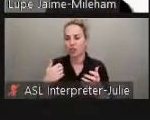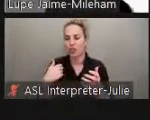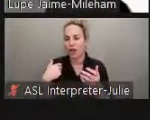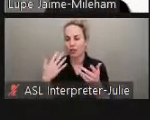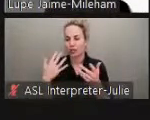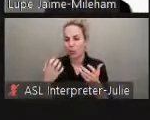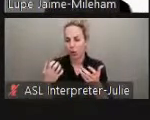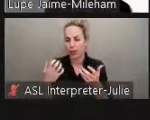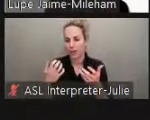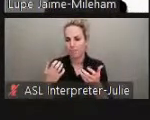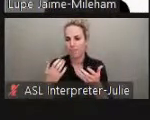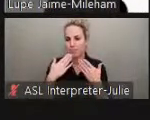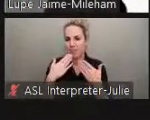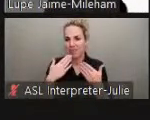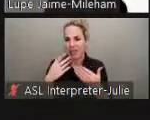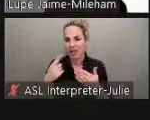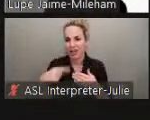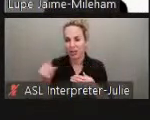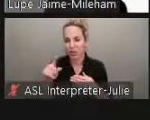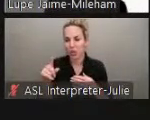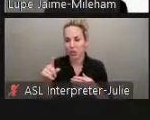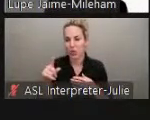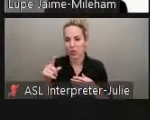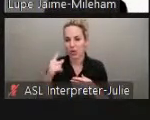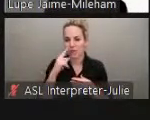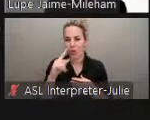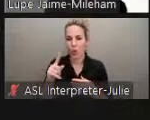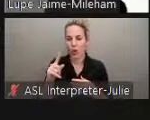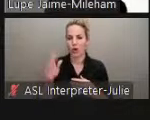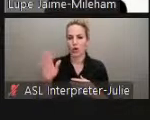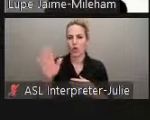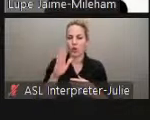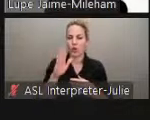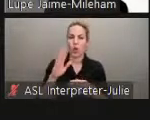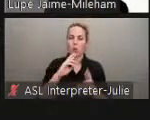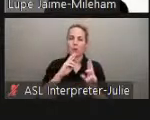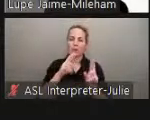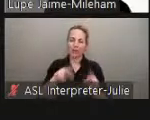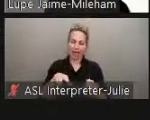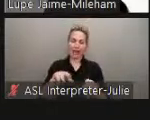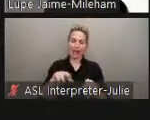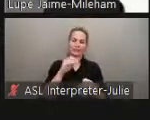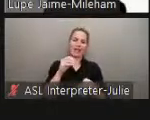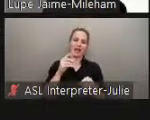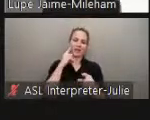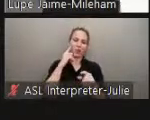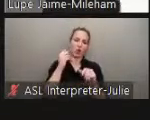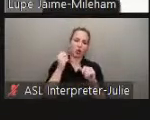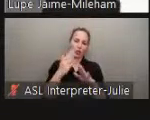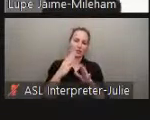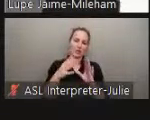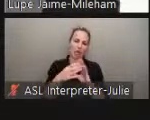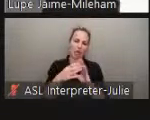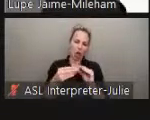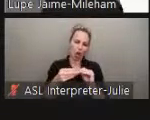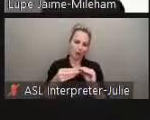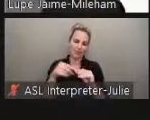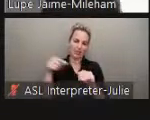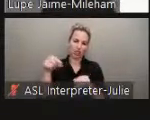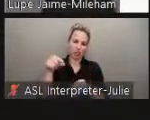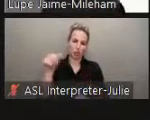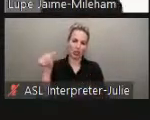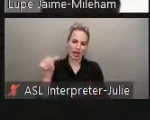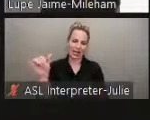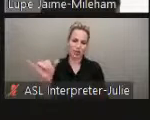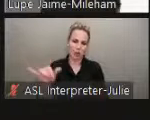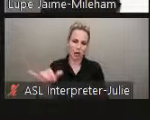to thank you guys for your replies, and thank you for addressing the comments in the Q&A as